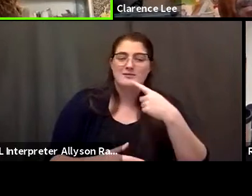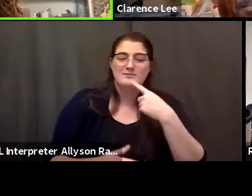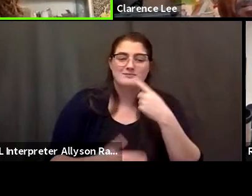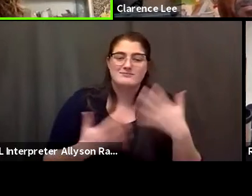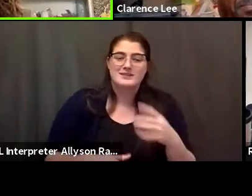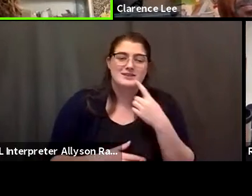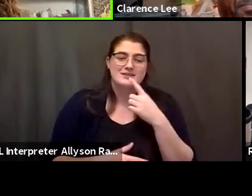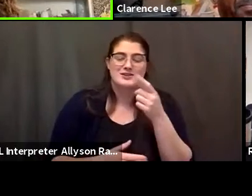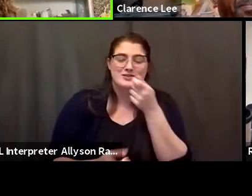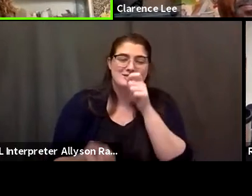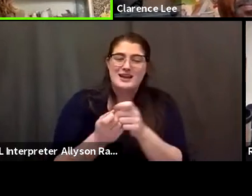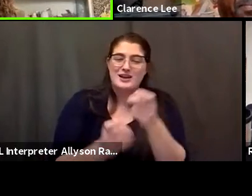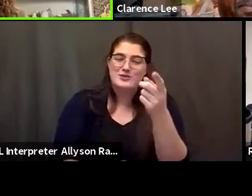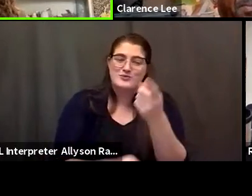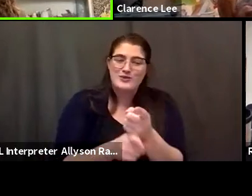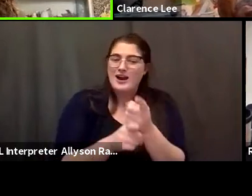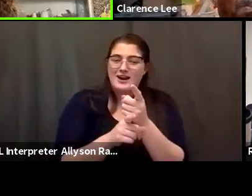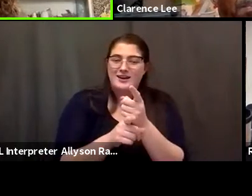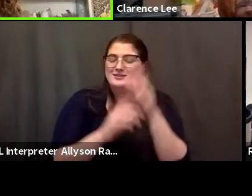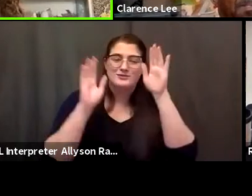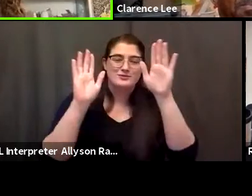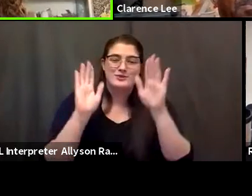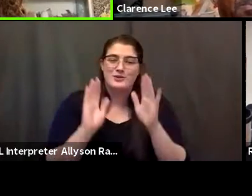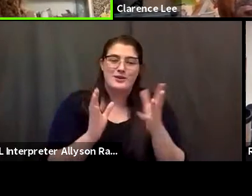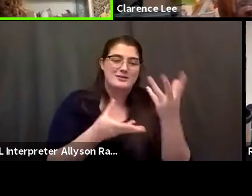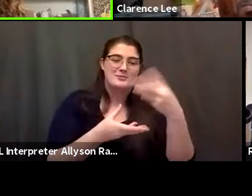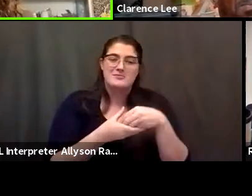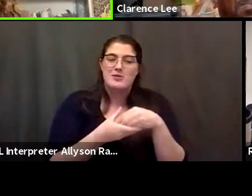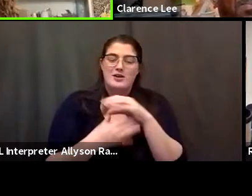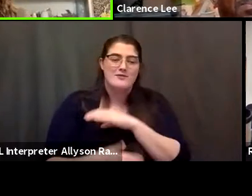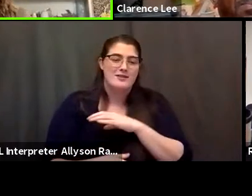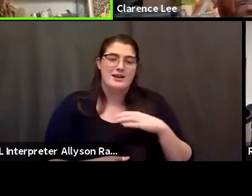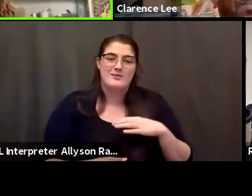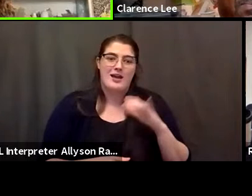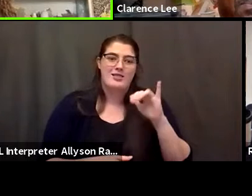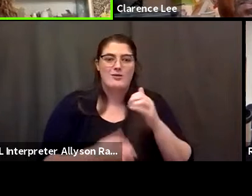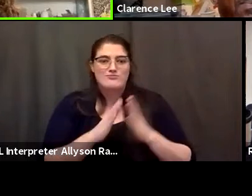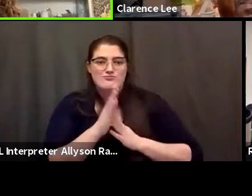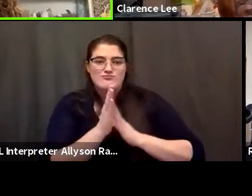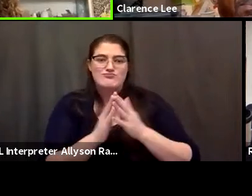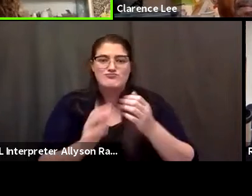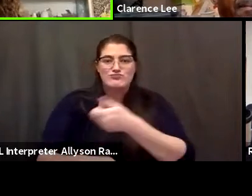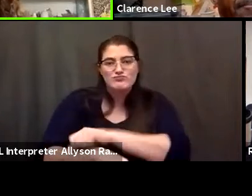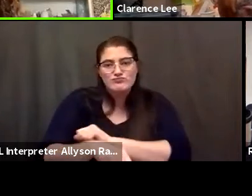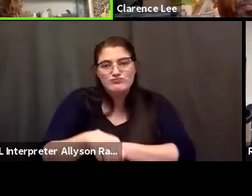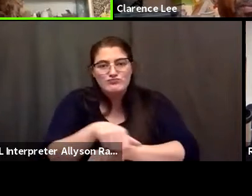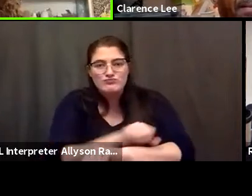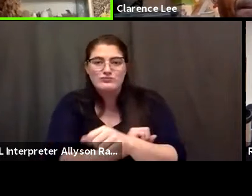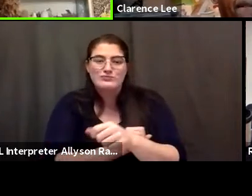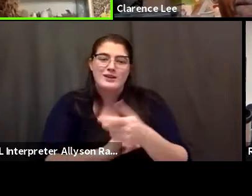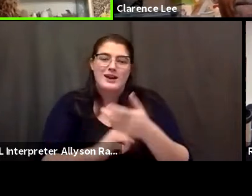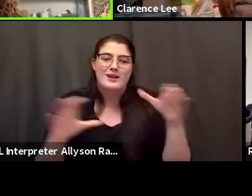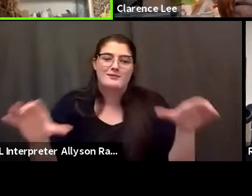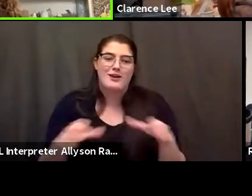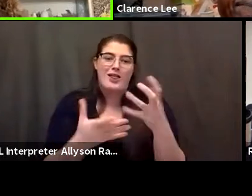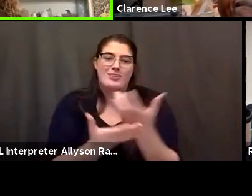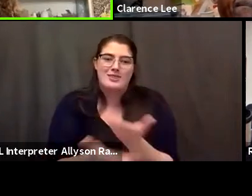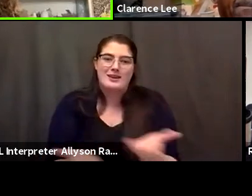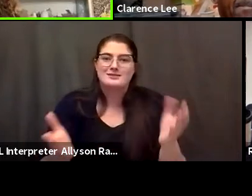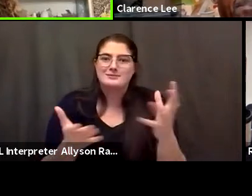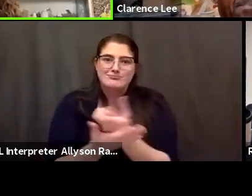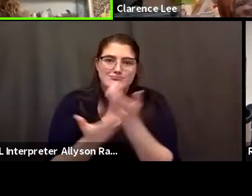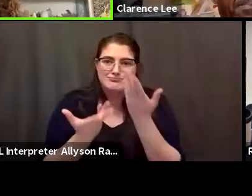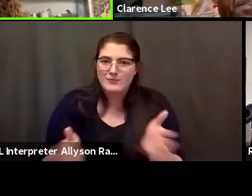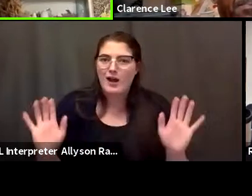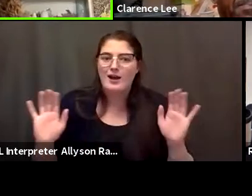and you're exactly right. It was so great to be part of a commission that was productive and got things done. And so thank you